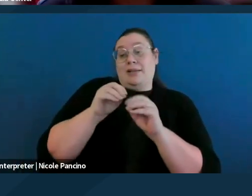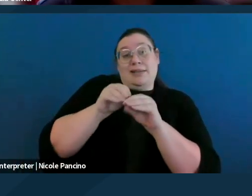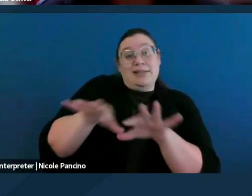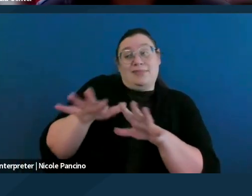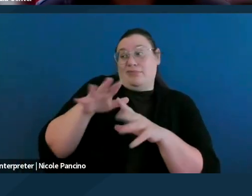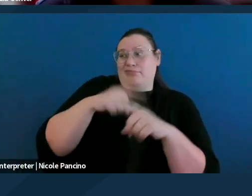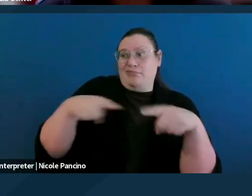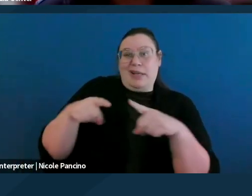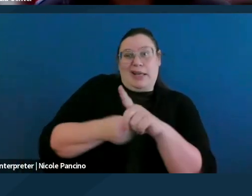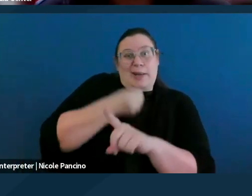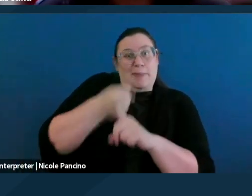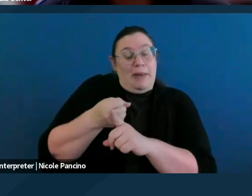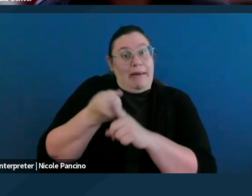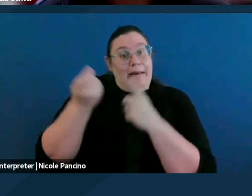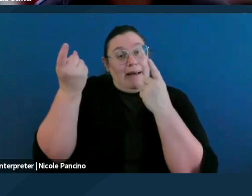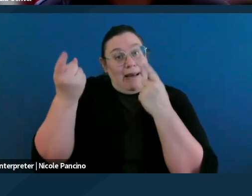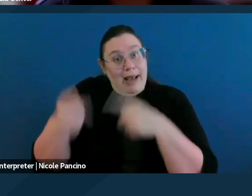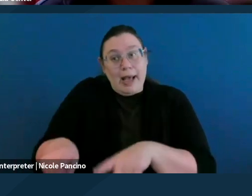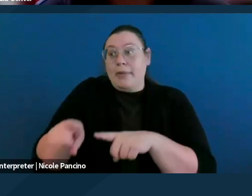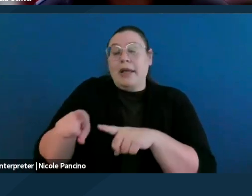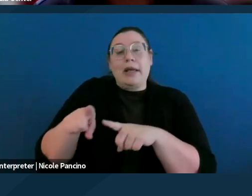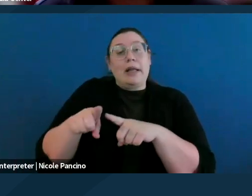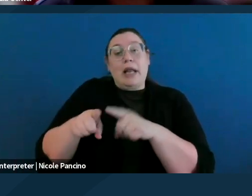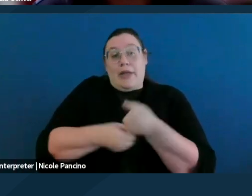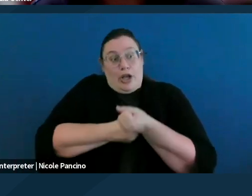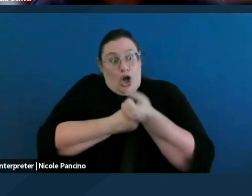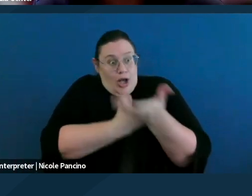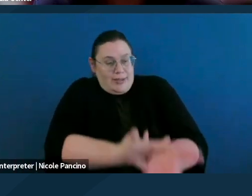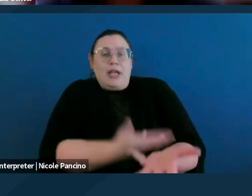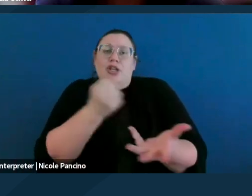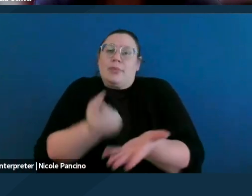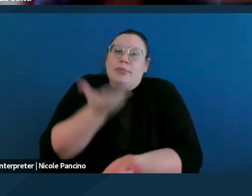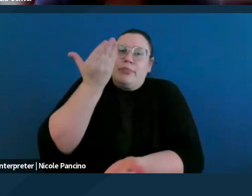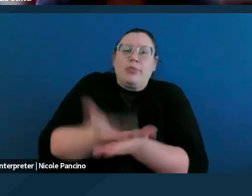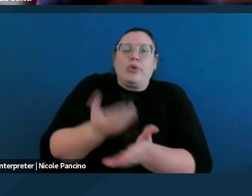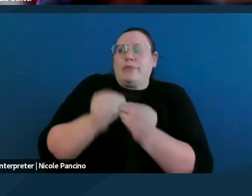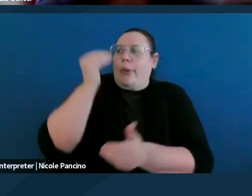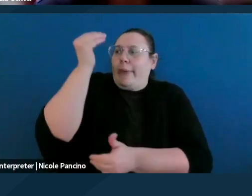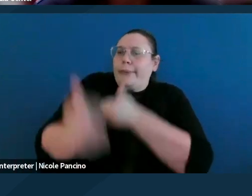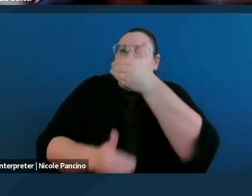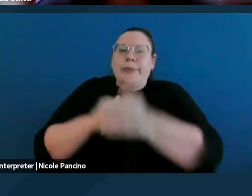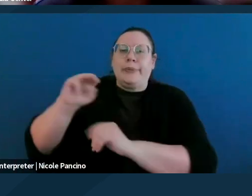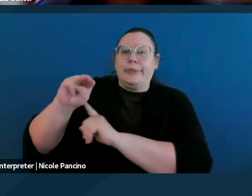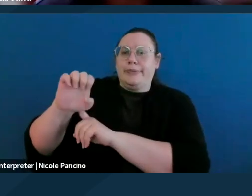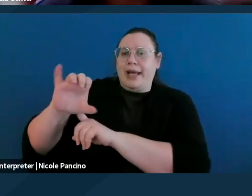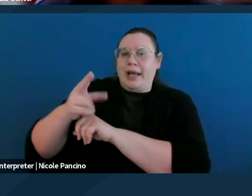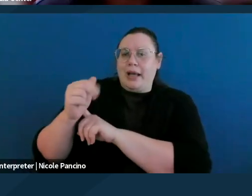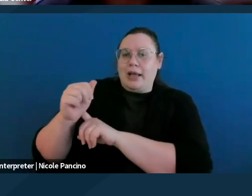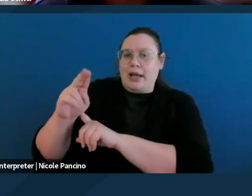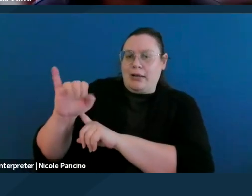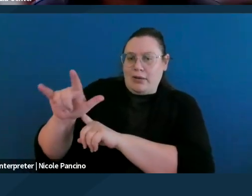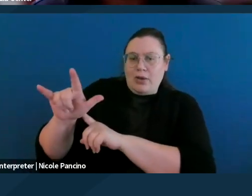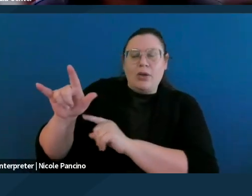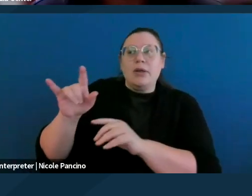discrimination happens and the causation can be proved in a more mechanical way than for